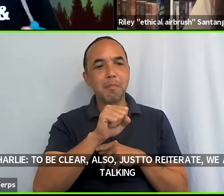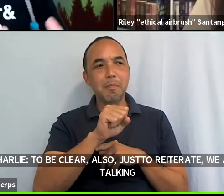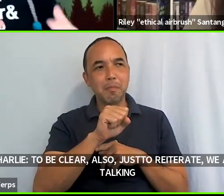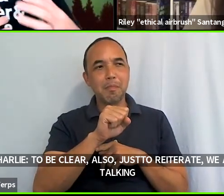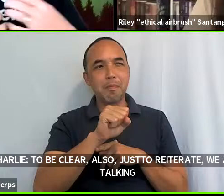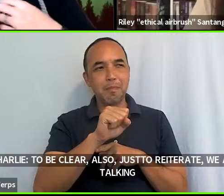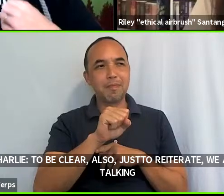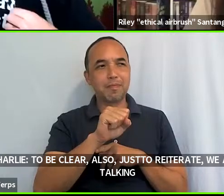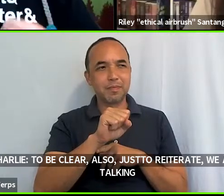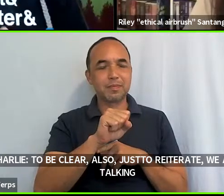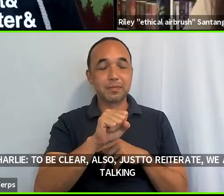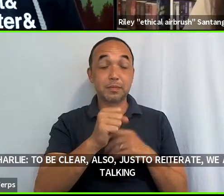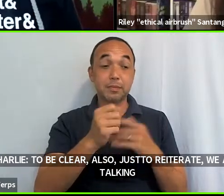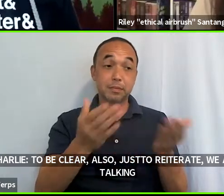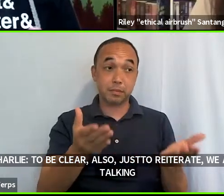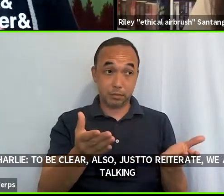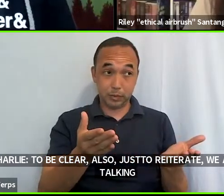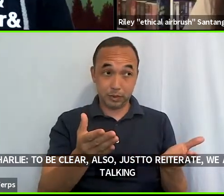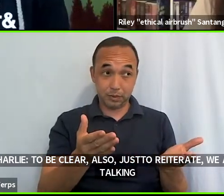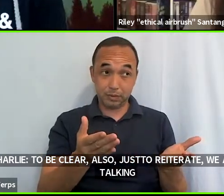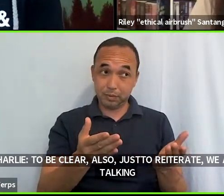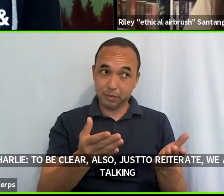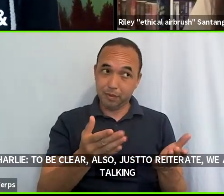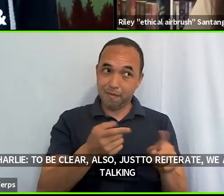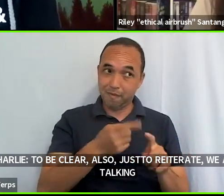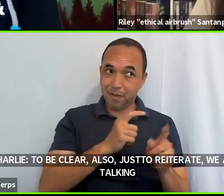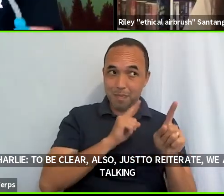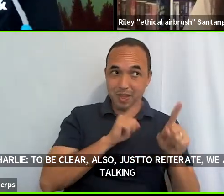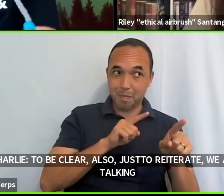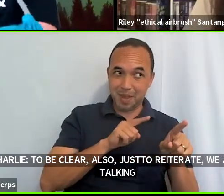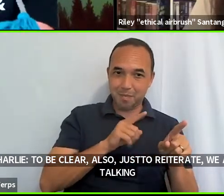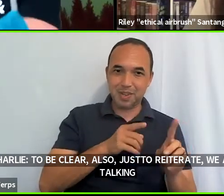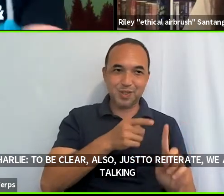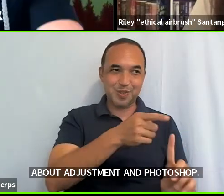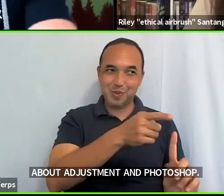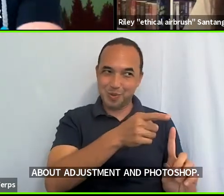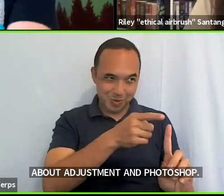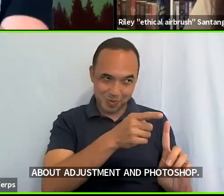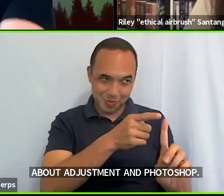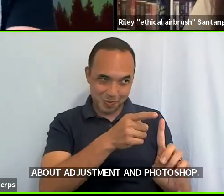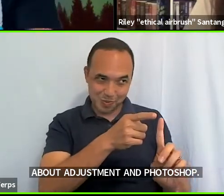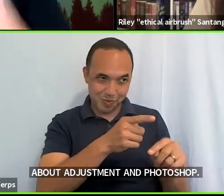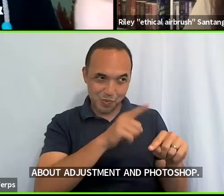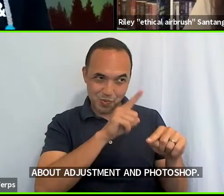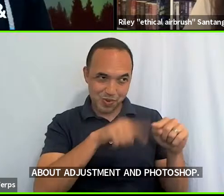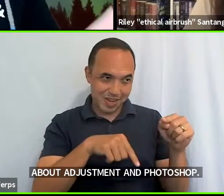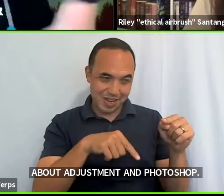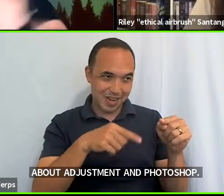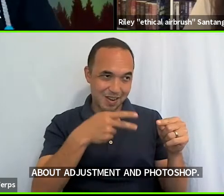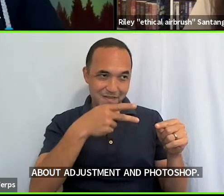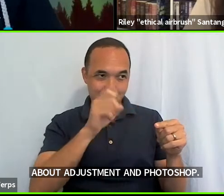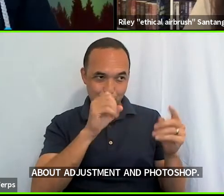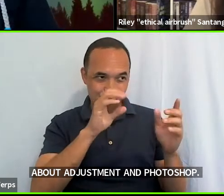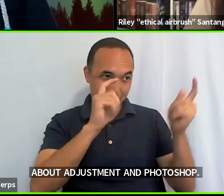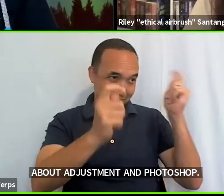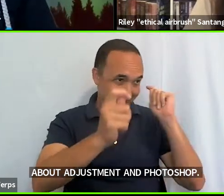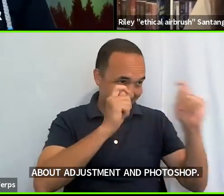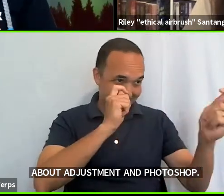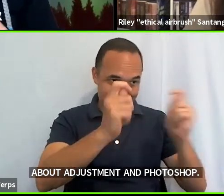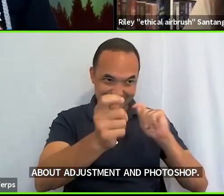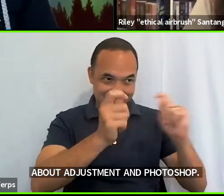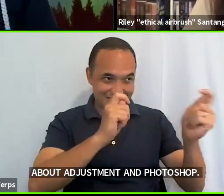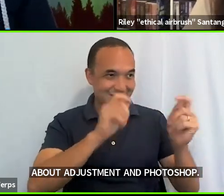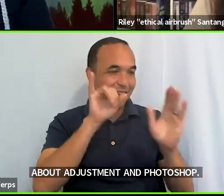You are, per the commandments, not entitled to photoshopping imagery and changing it